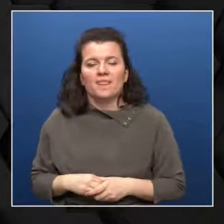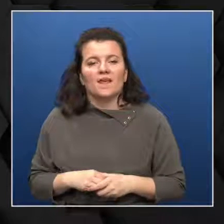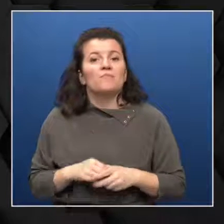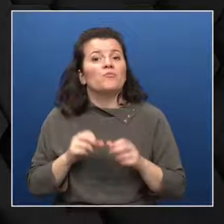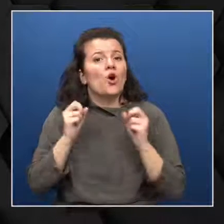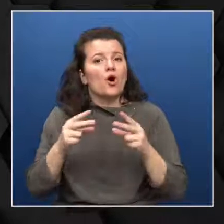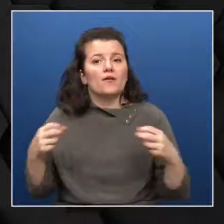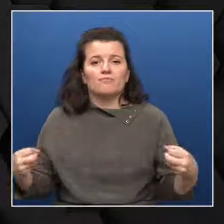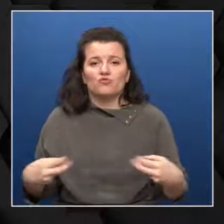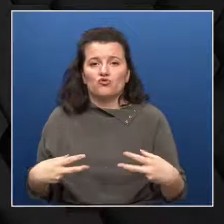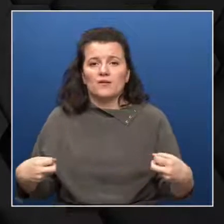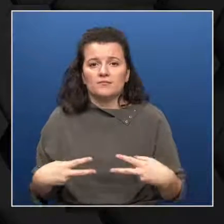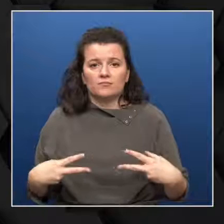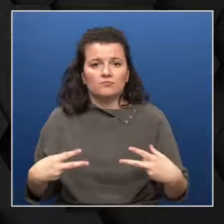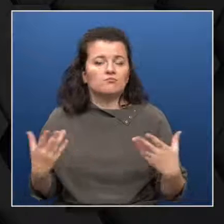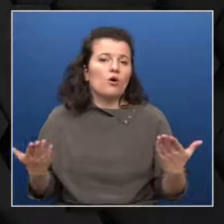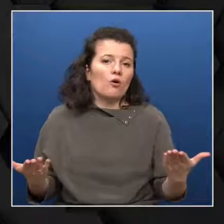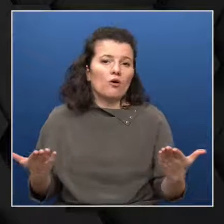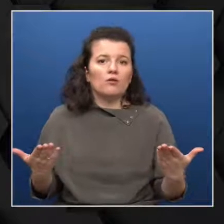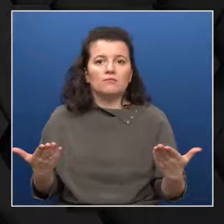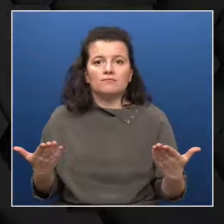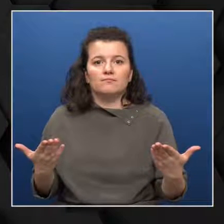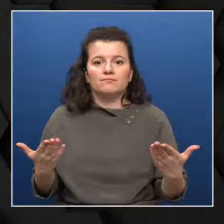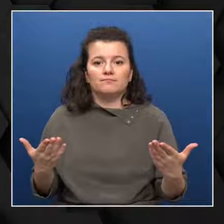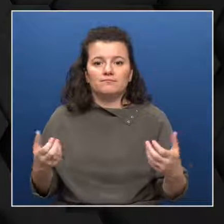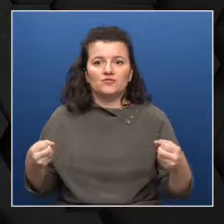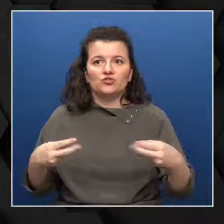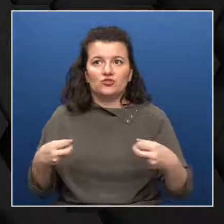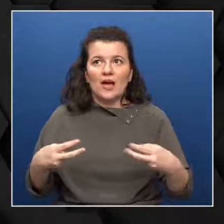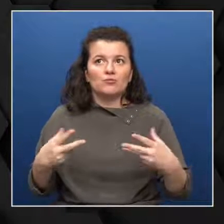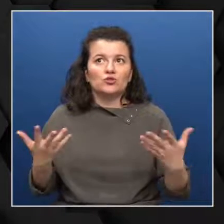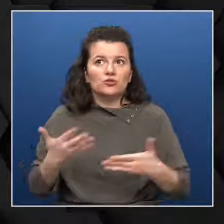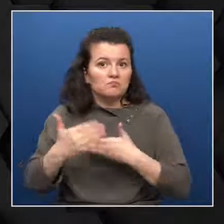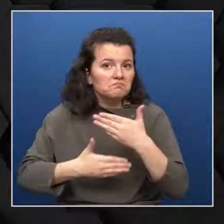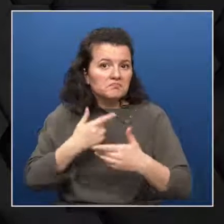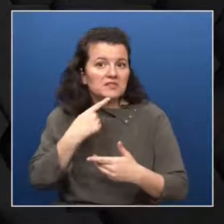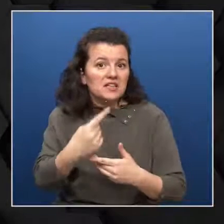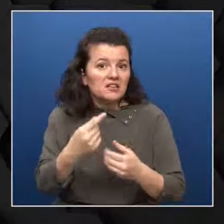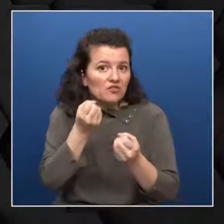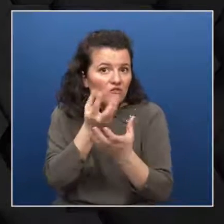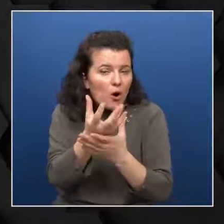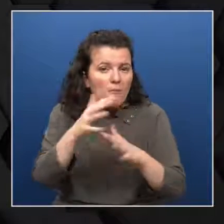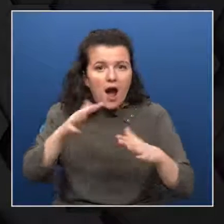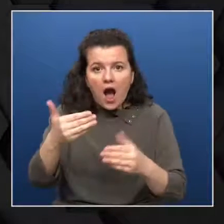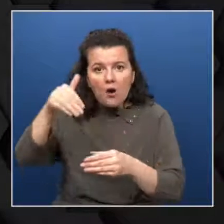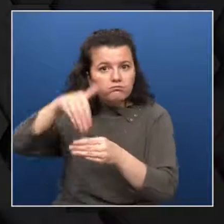transcript, tell us a little bit more about captions and transcripts for events, like during the event itself.